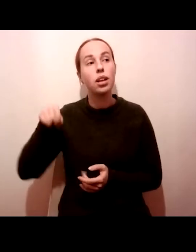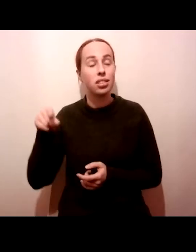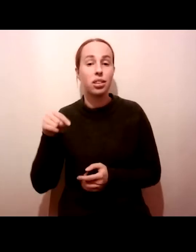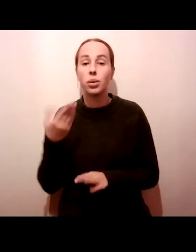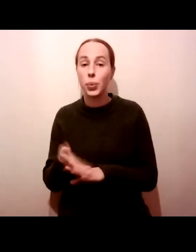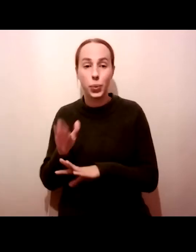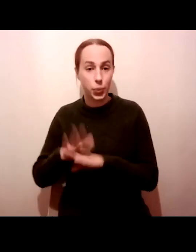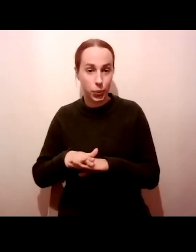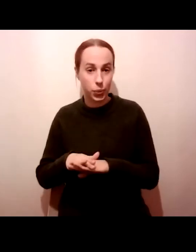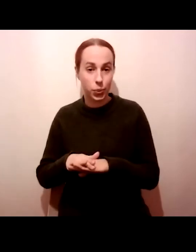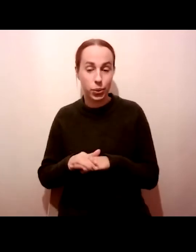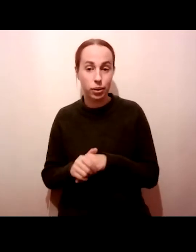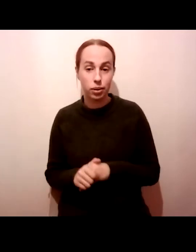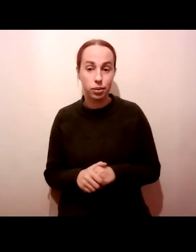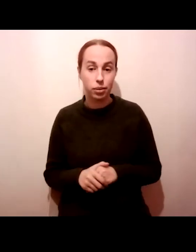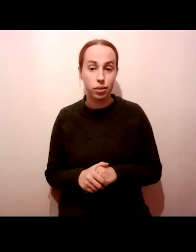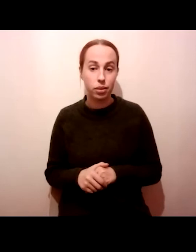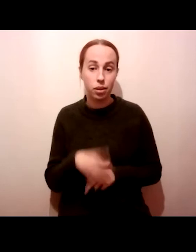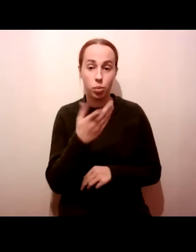children, it is very hard